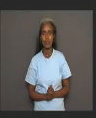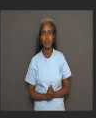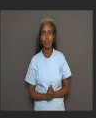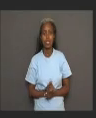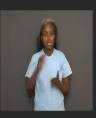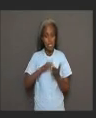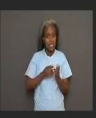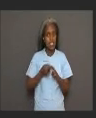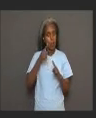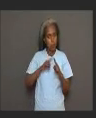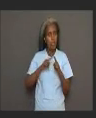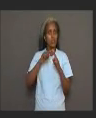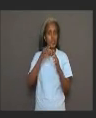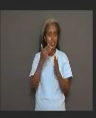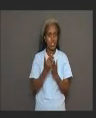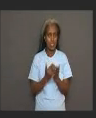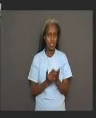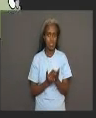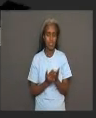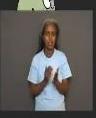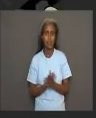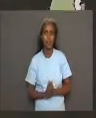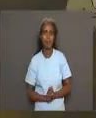Let's get back to our lesson.